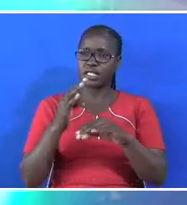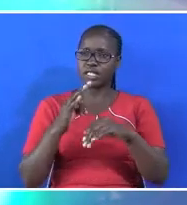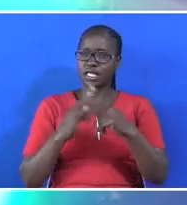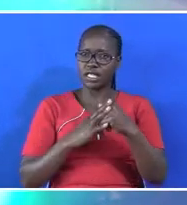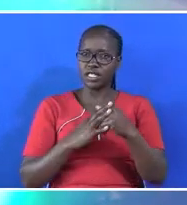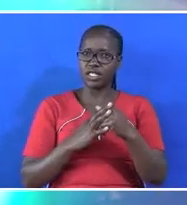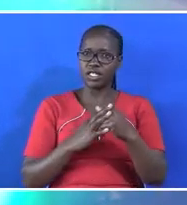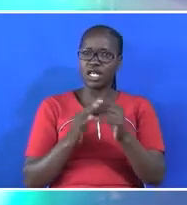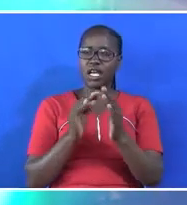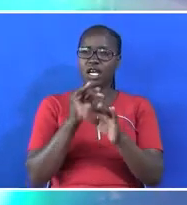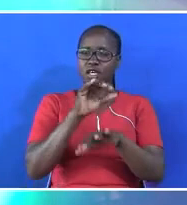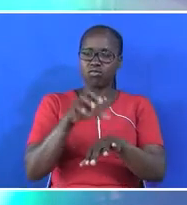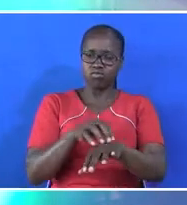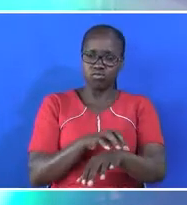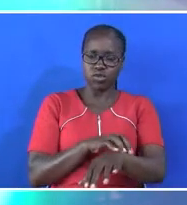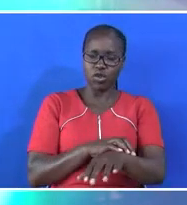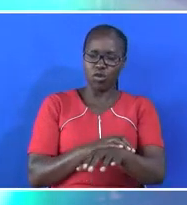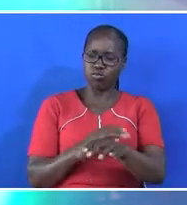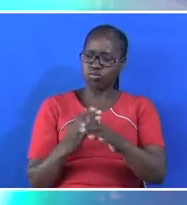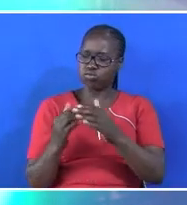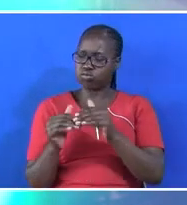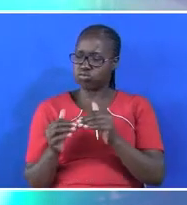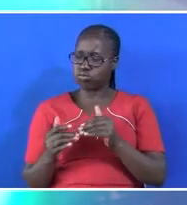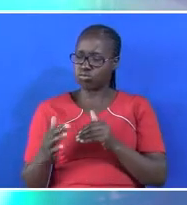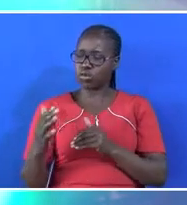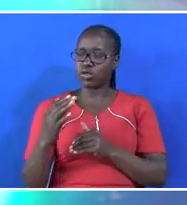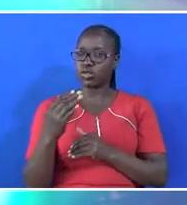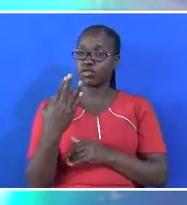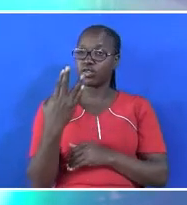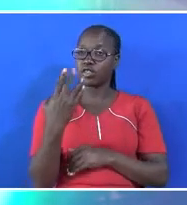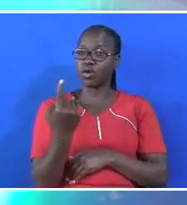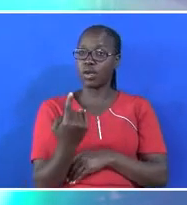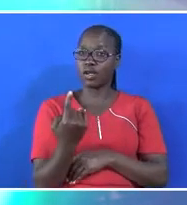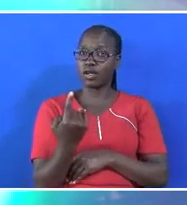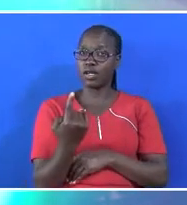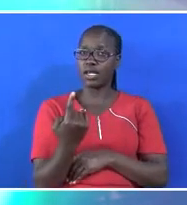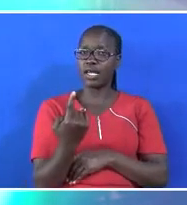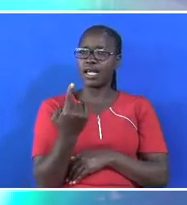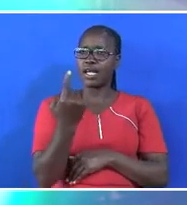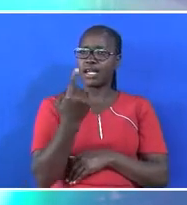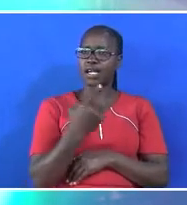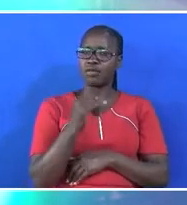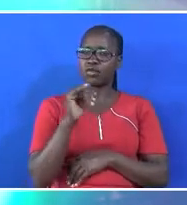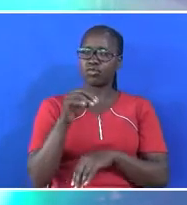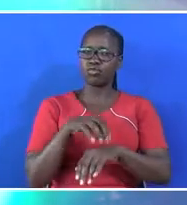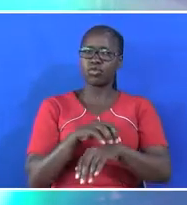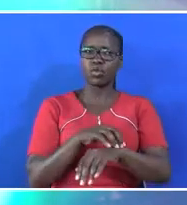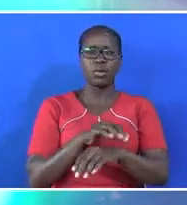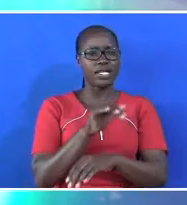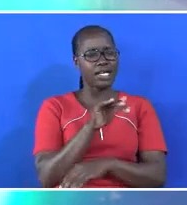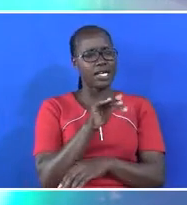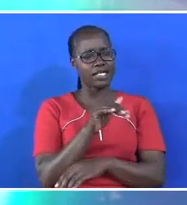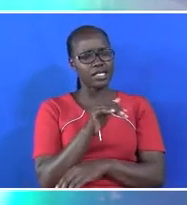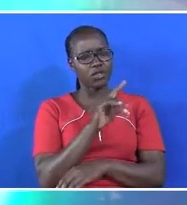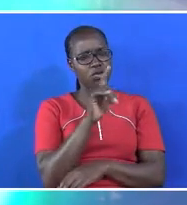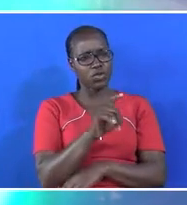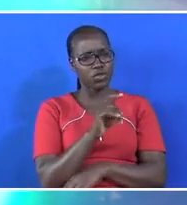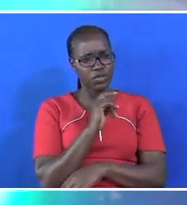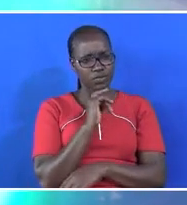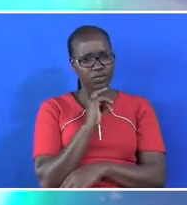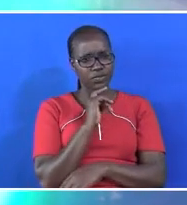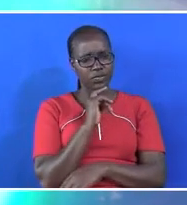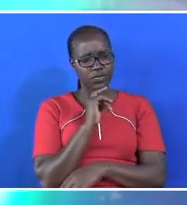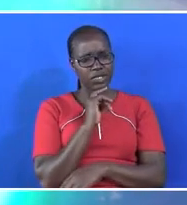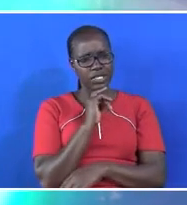sometimes, all the way to 41. You would appreciate this text. He comes to Job and he asks Job this question. He